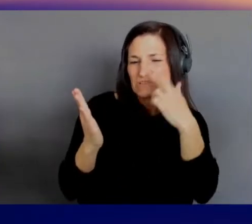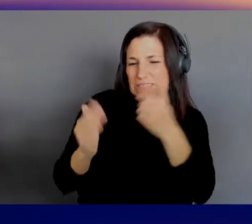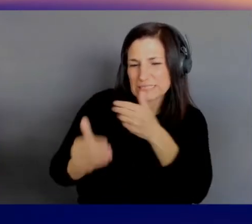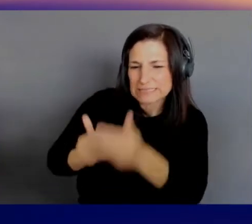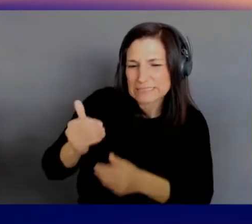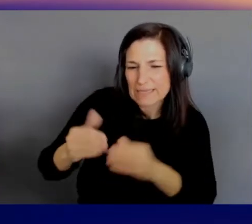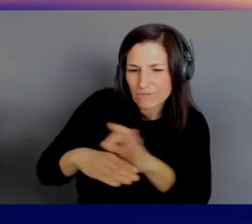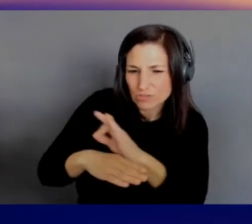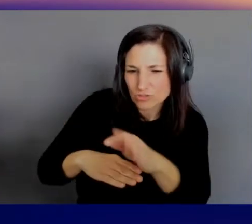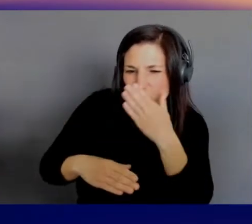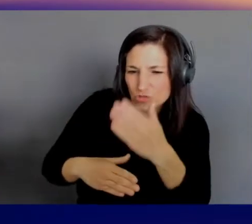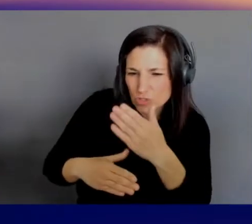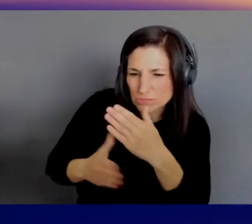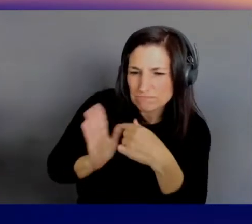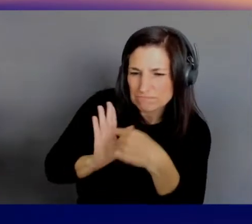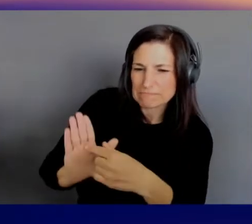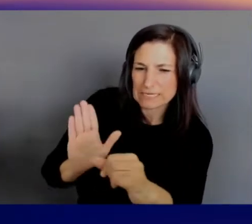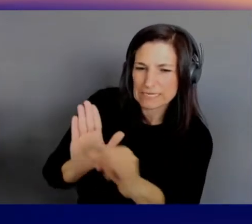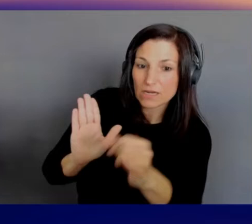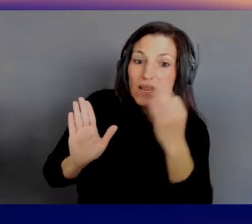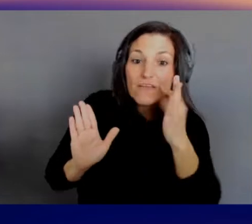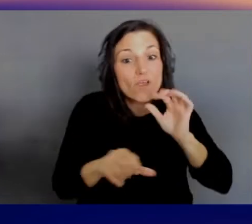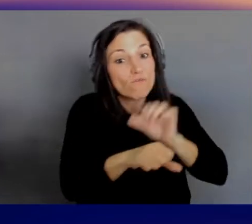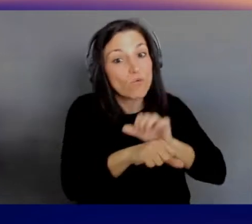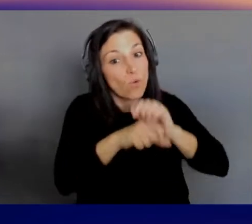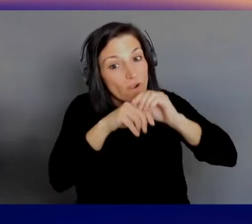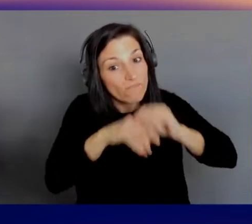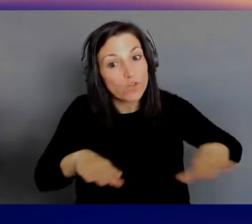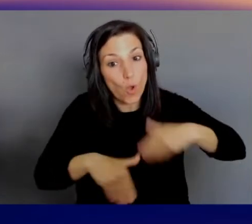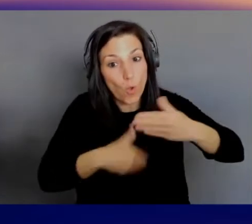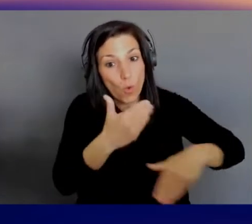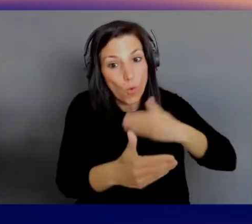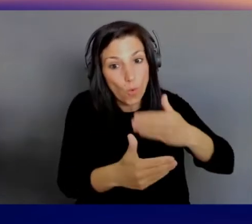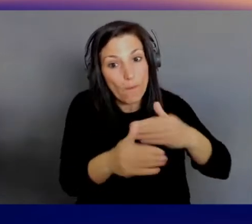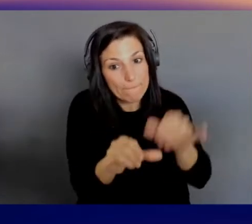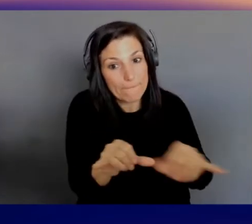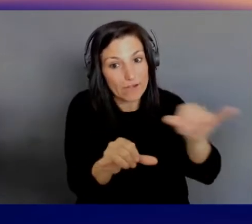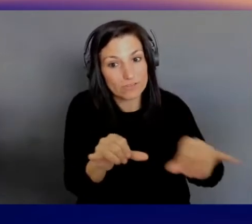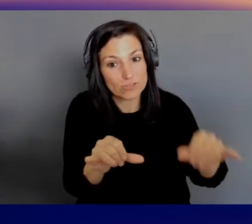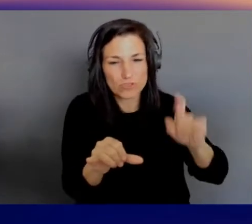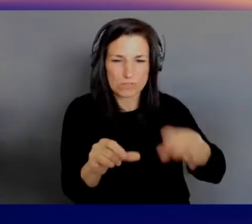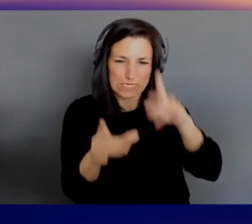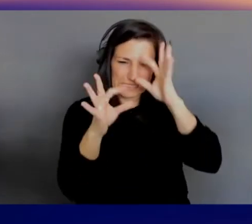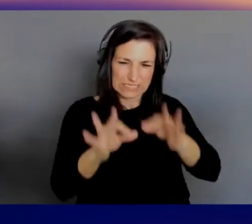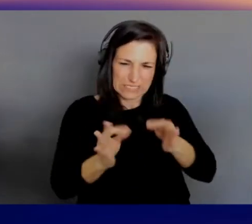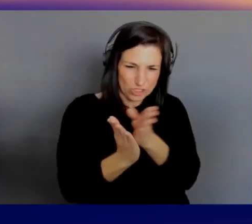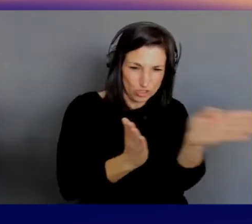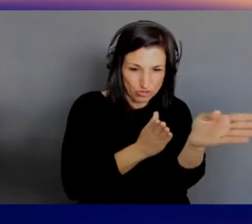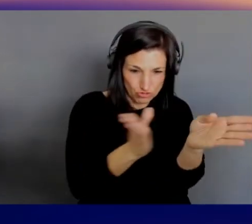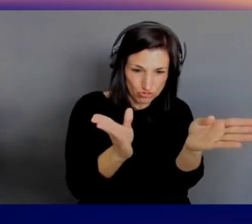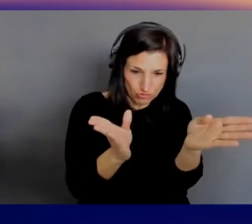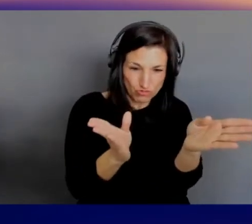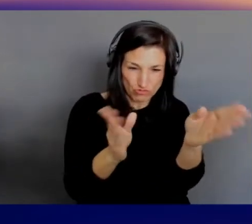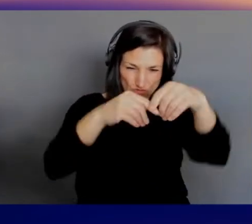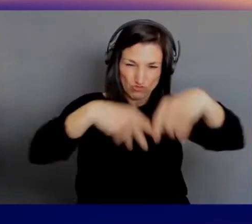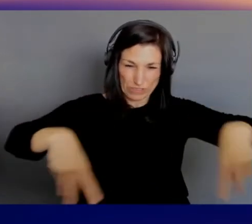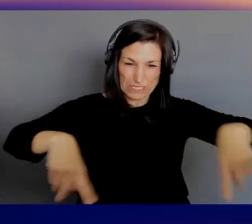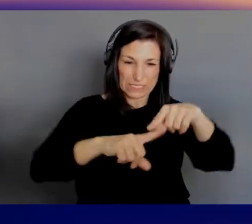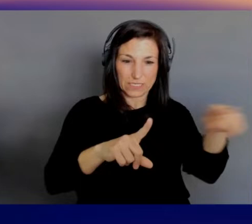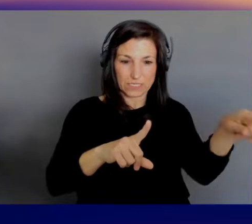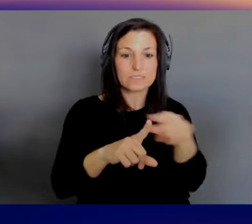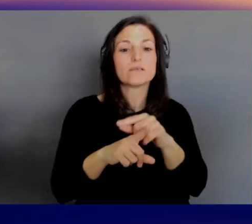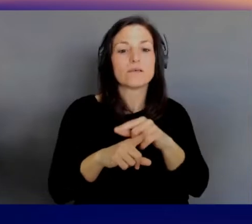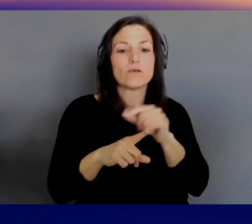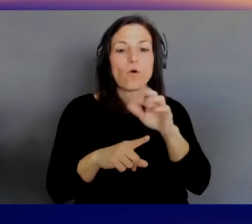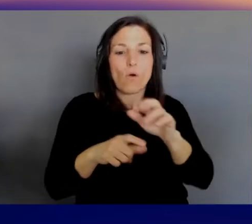have workflow patterns where you have to deal with decision trees or branching logics or kind of parallel processing or iteration, that is